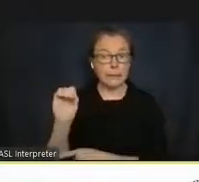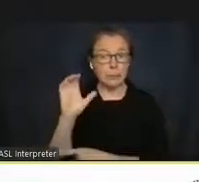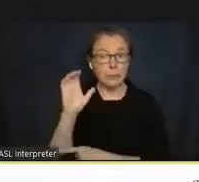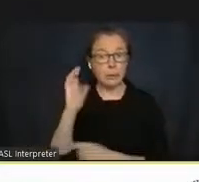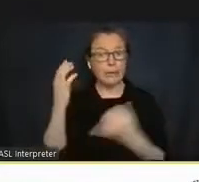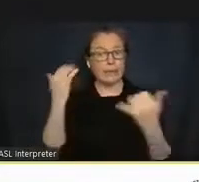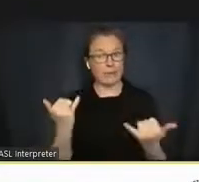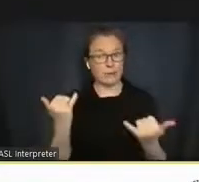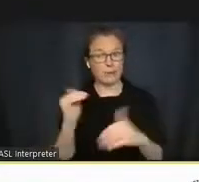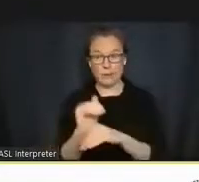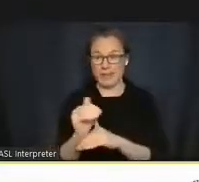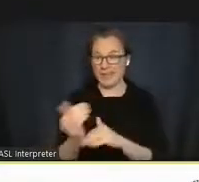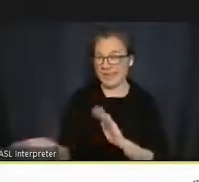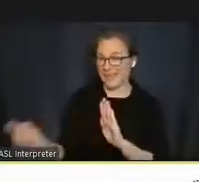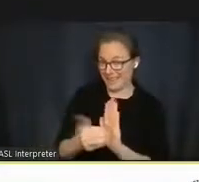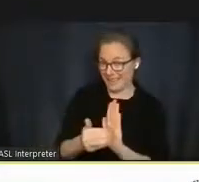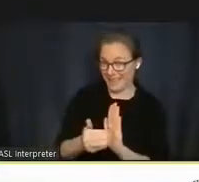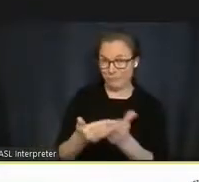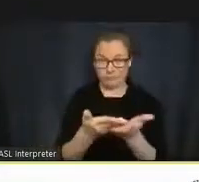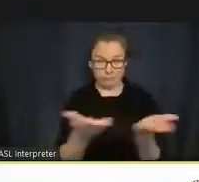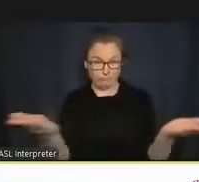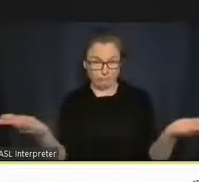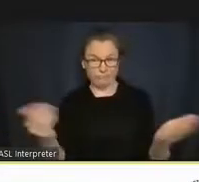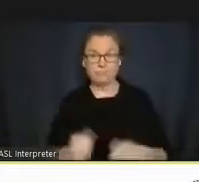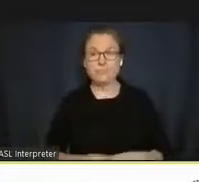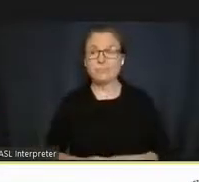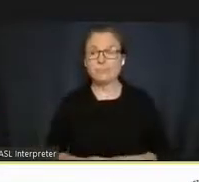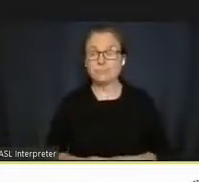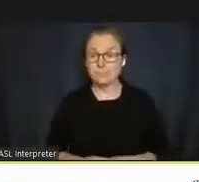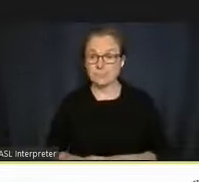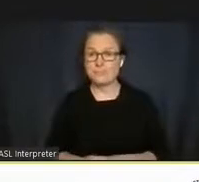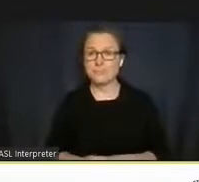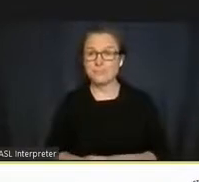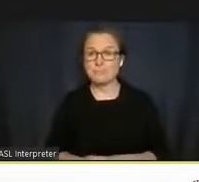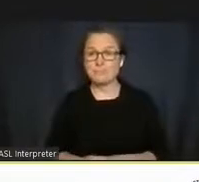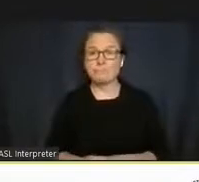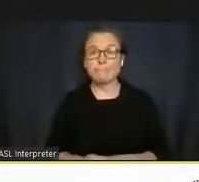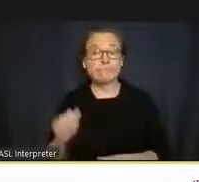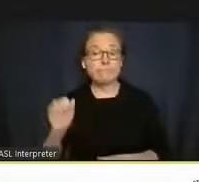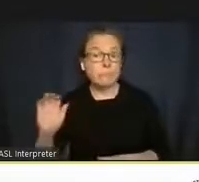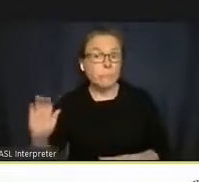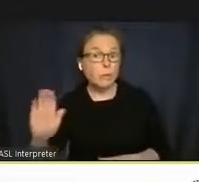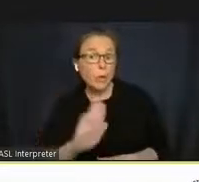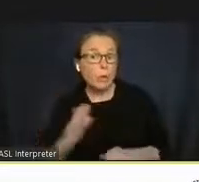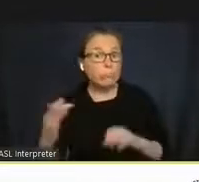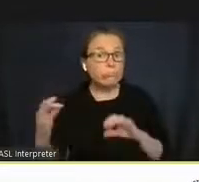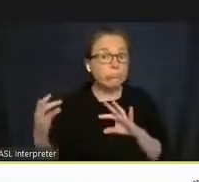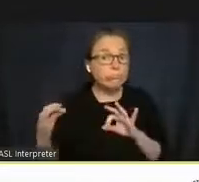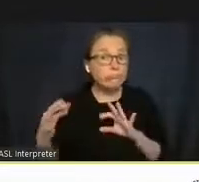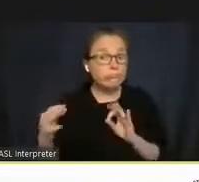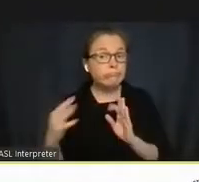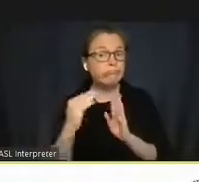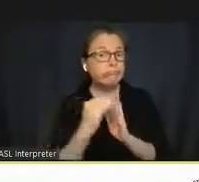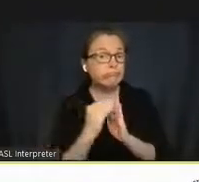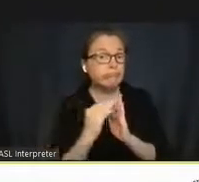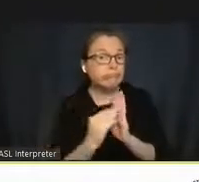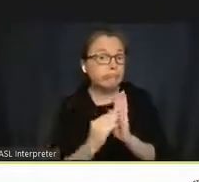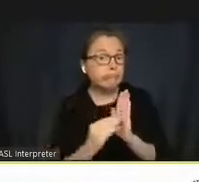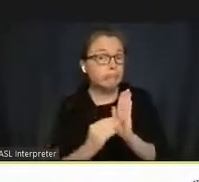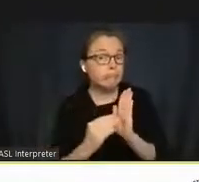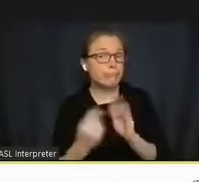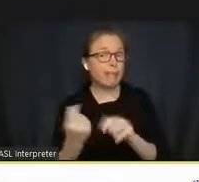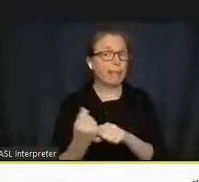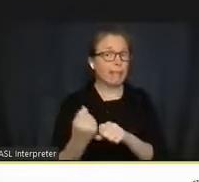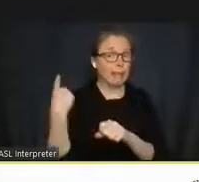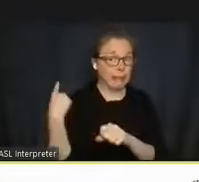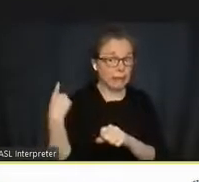now with you today. Based on community input During last year's budget committee